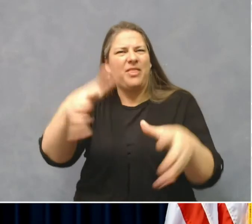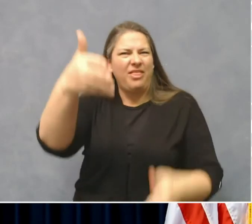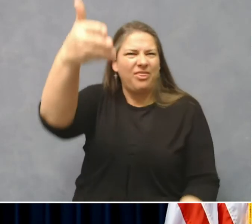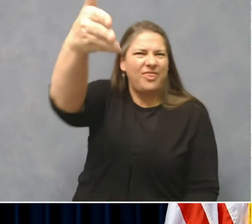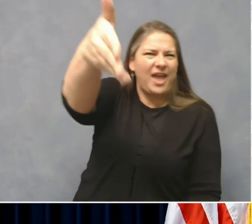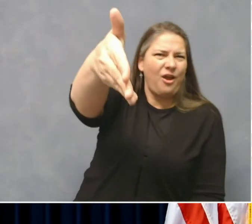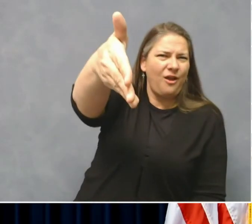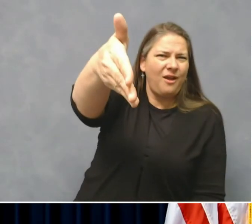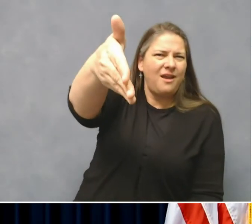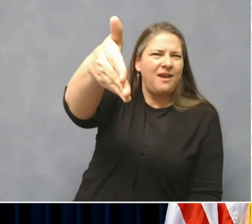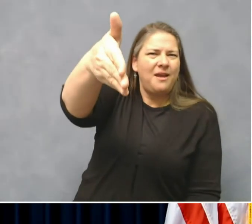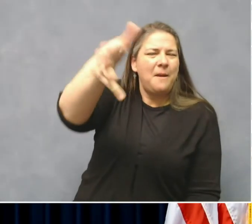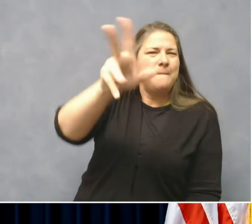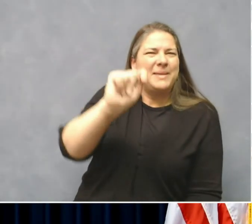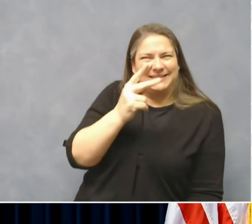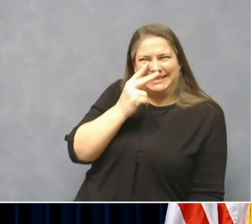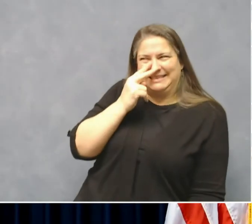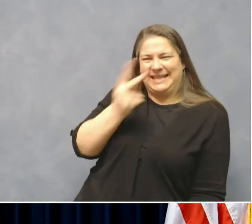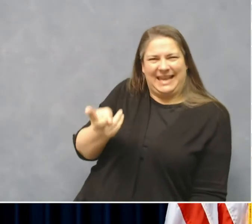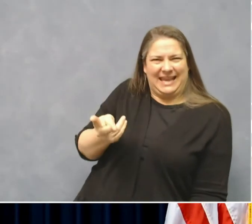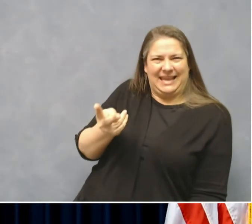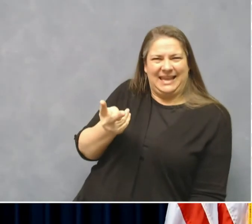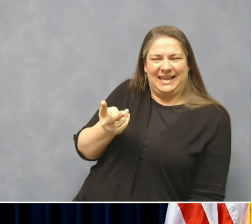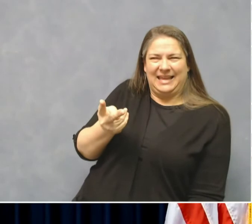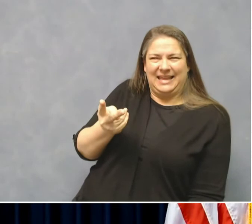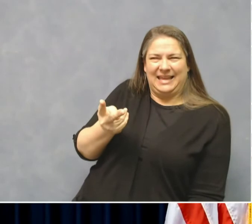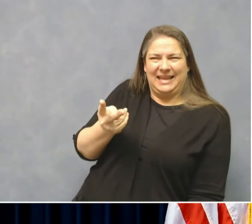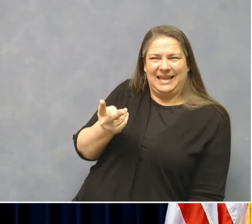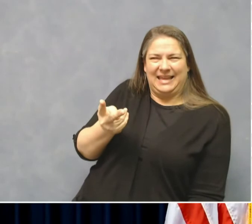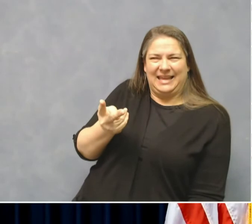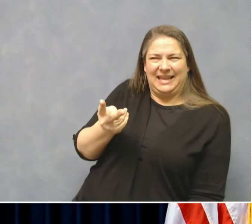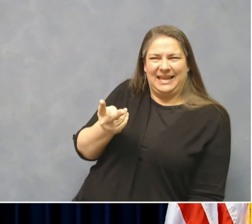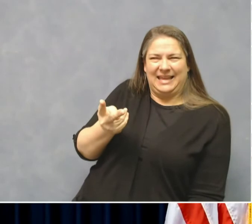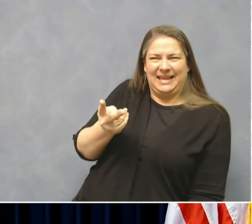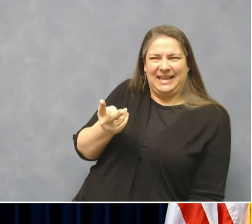life, in real time, in multiple states, and